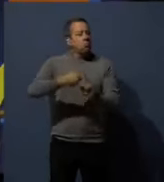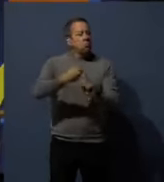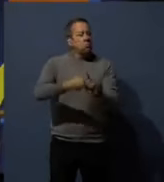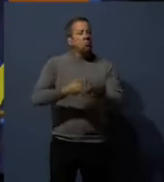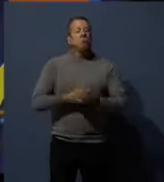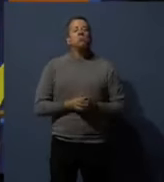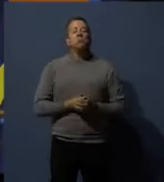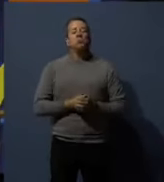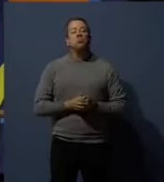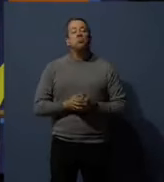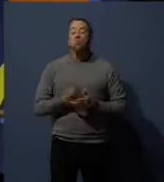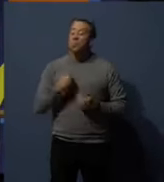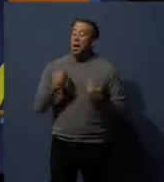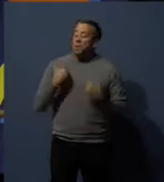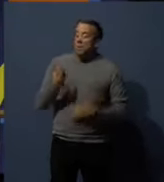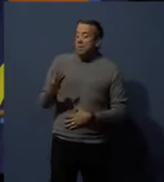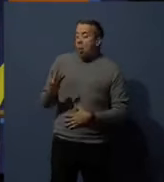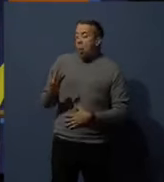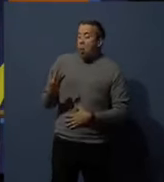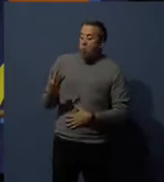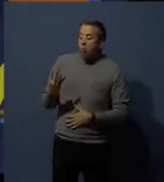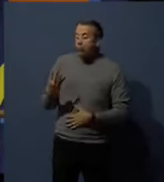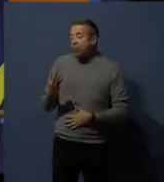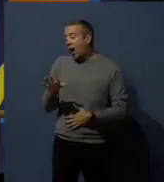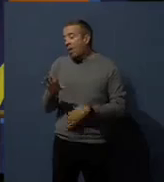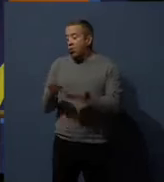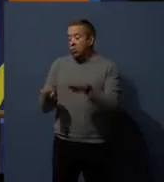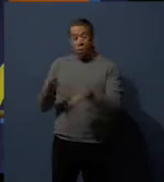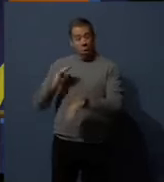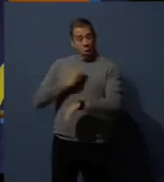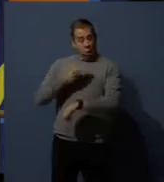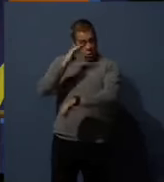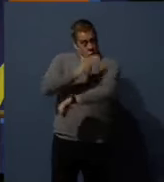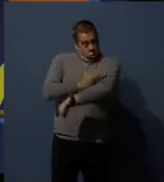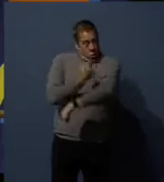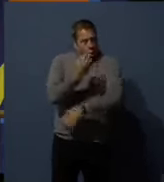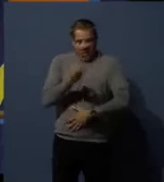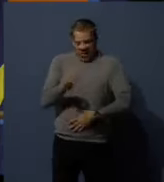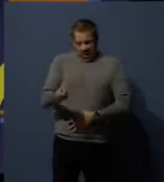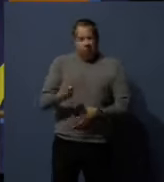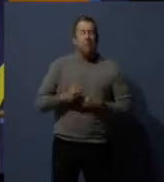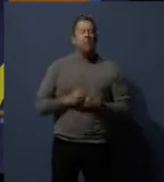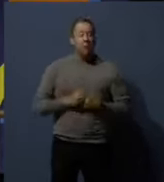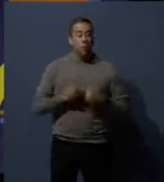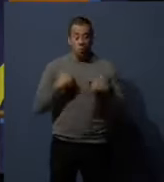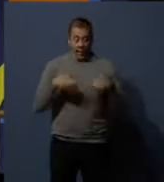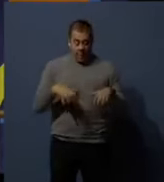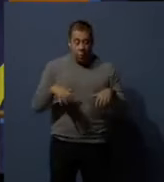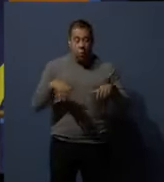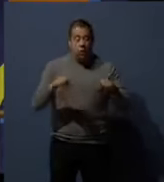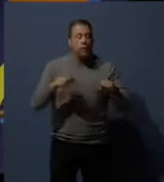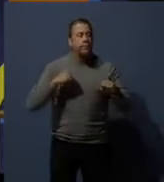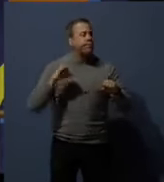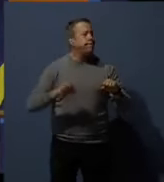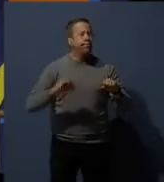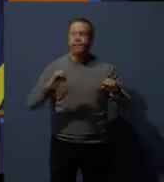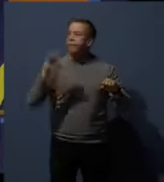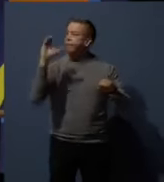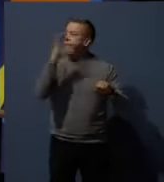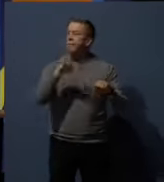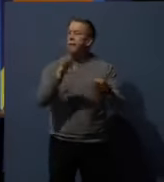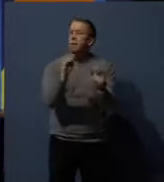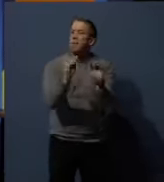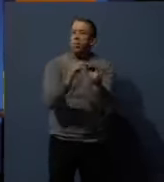maybe 4 to 6 kids. Our son was one of them. And so when we took over, we said, we got to grow the ministry. We need more volunteers. And